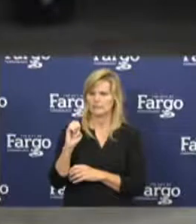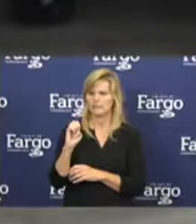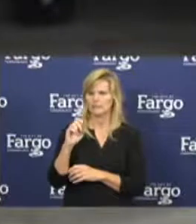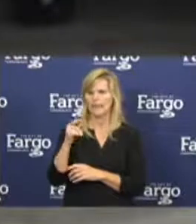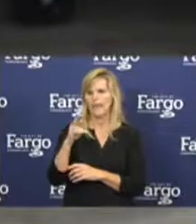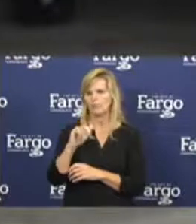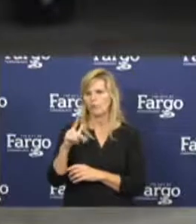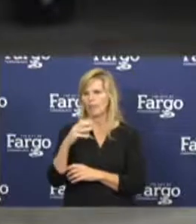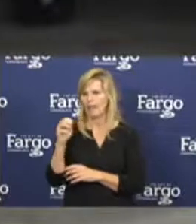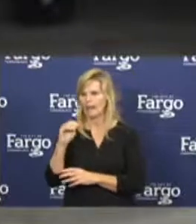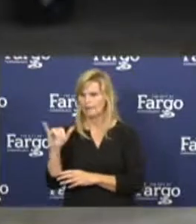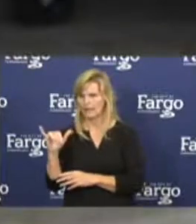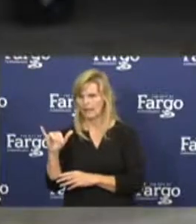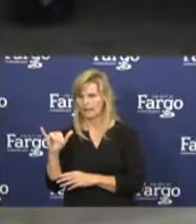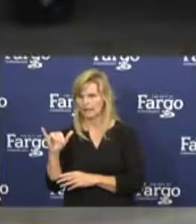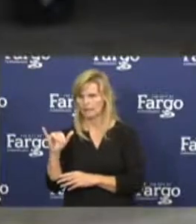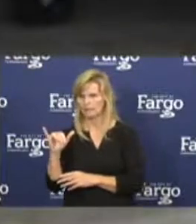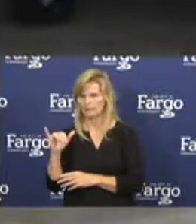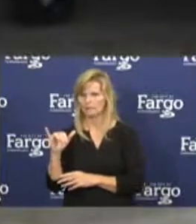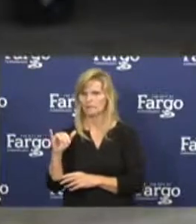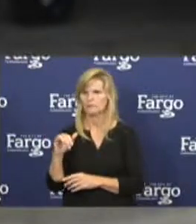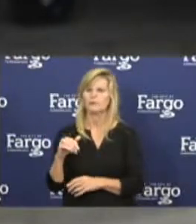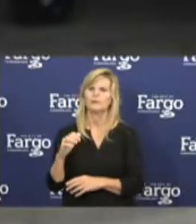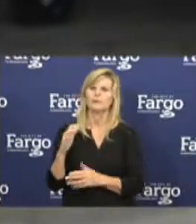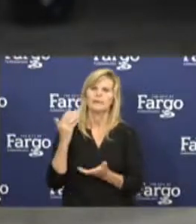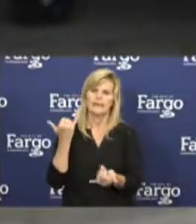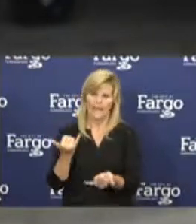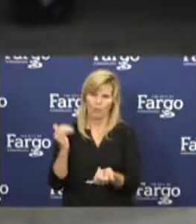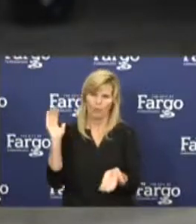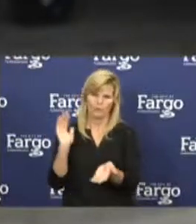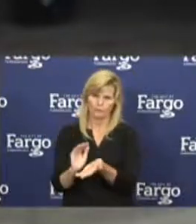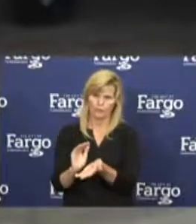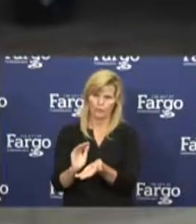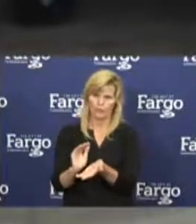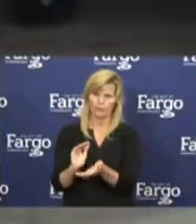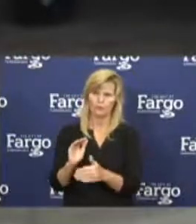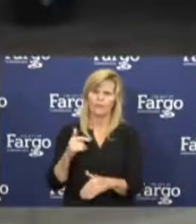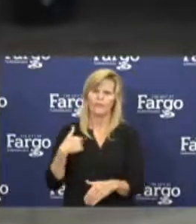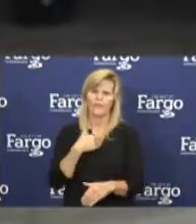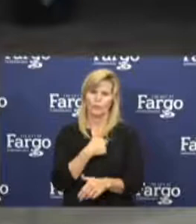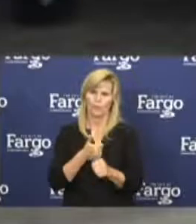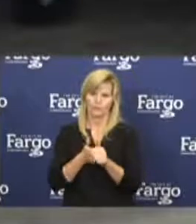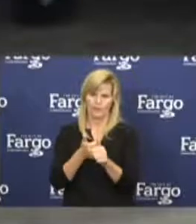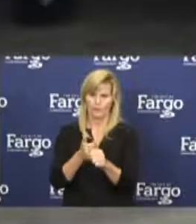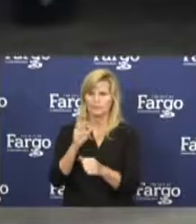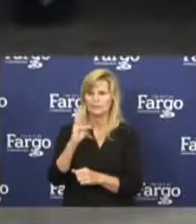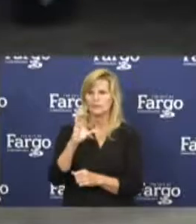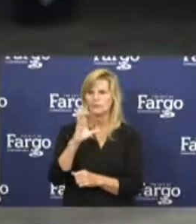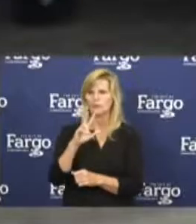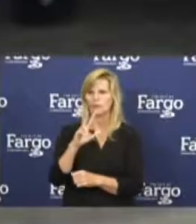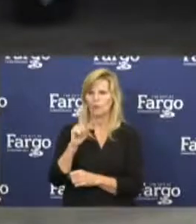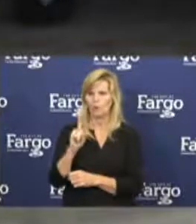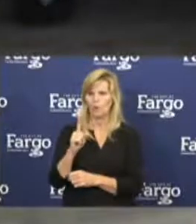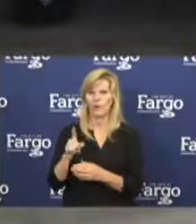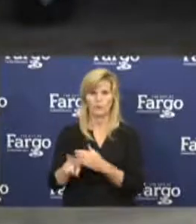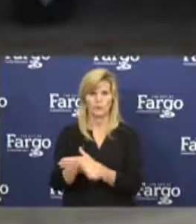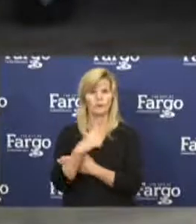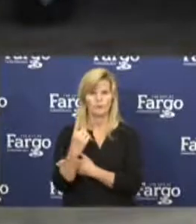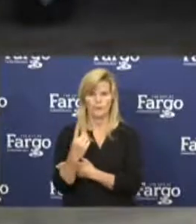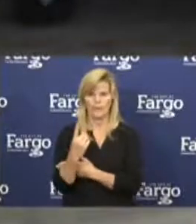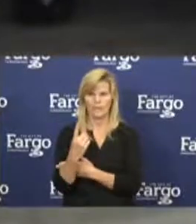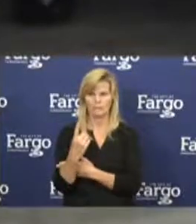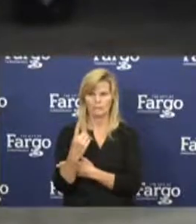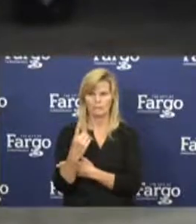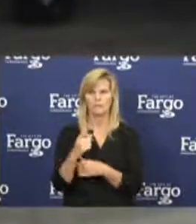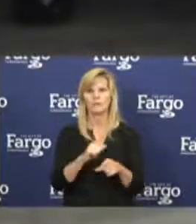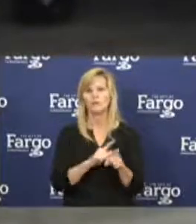April and May. But now there are fewer cases that we are following, 631 to date, and